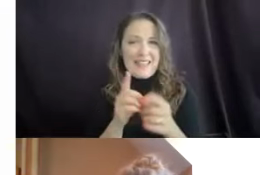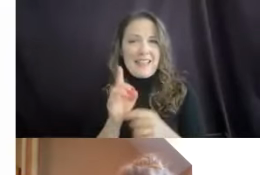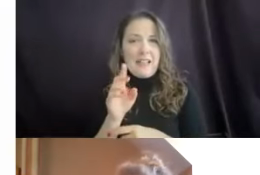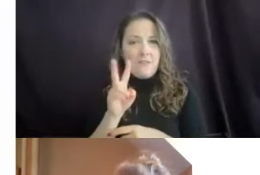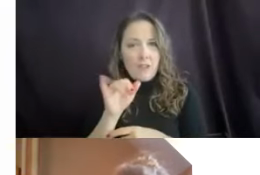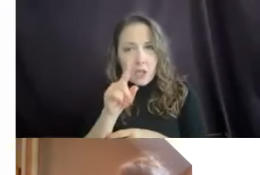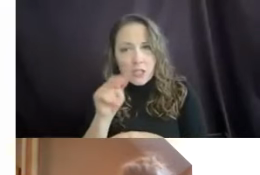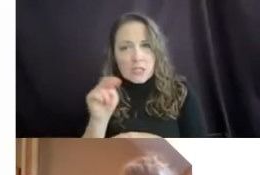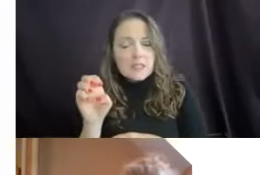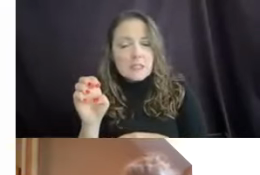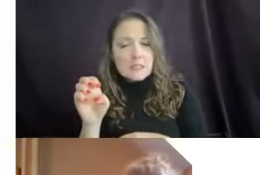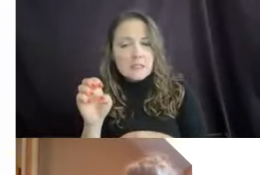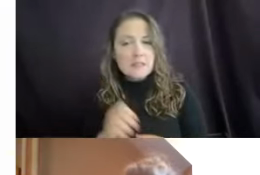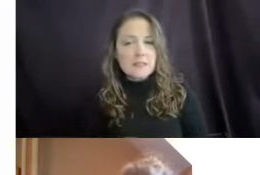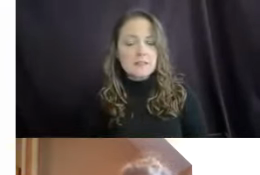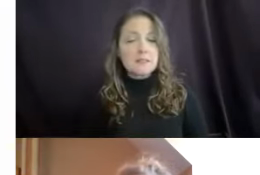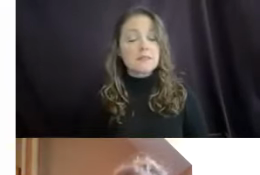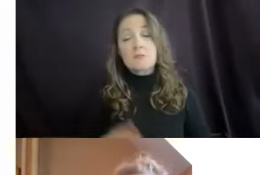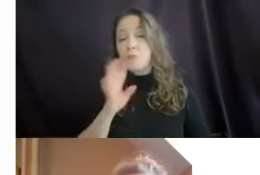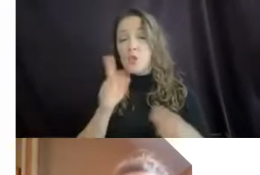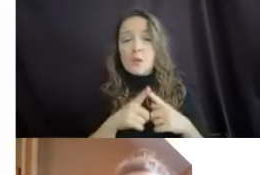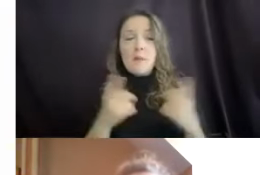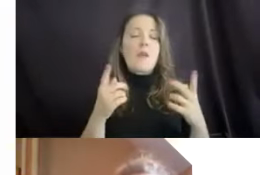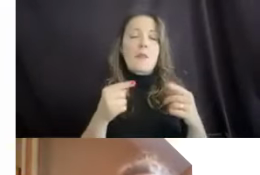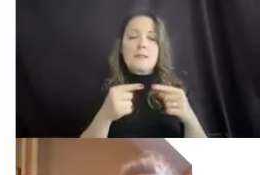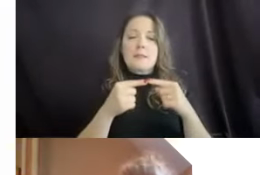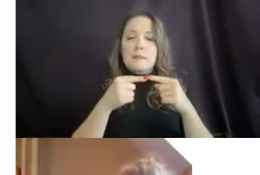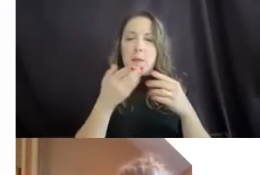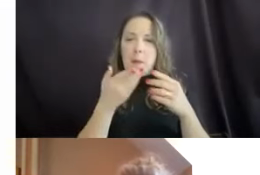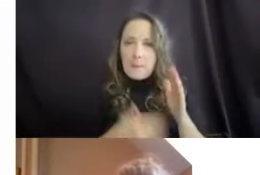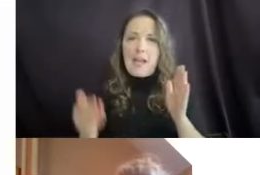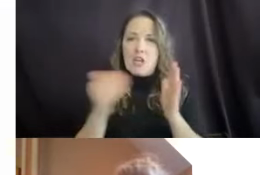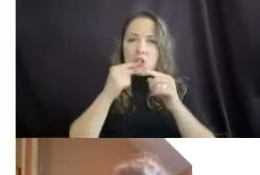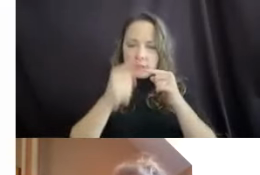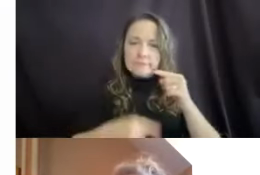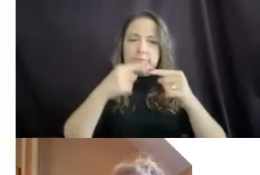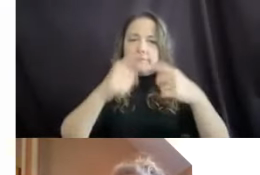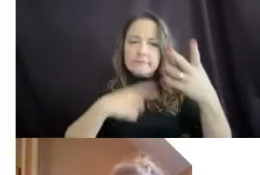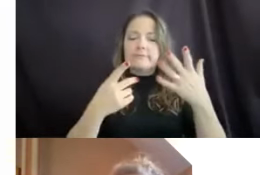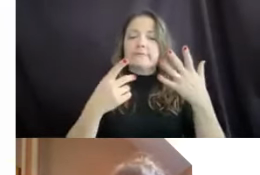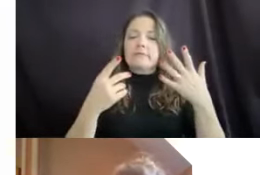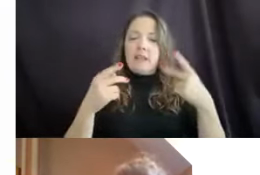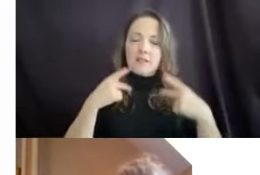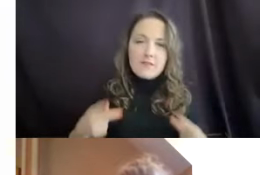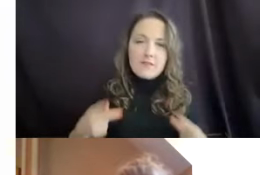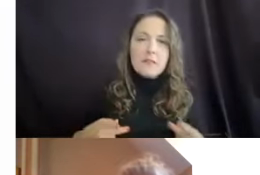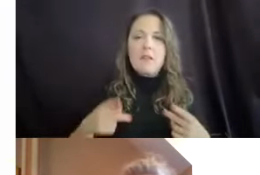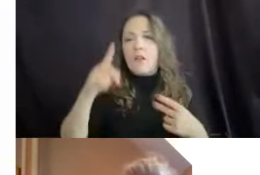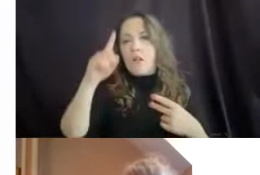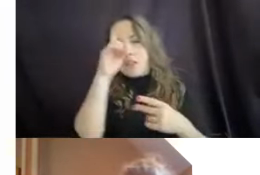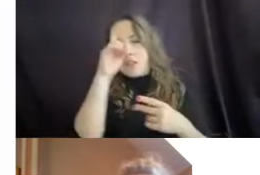statistics? We talk about teen dating violence as a pattern of physical, psychological, or sexual